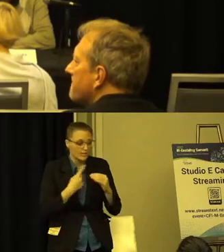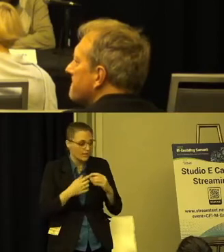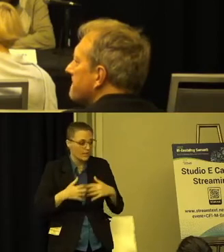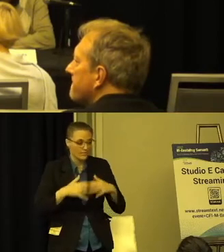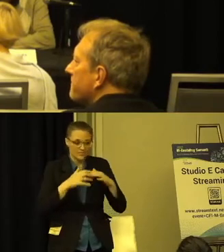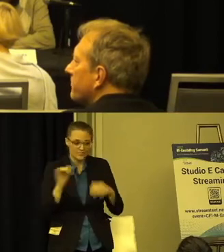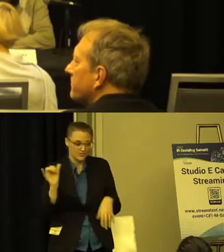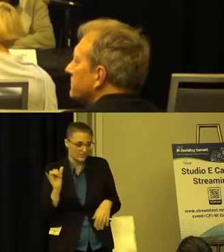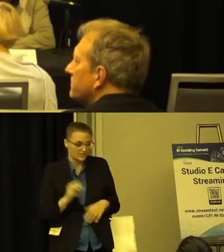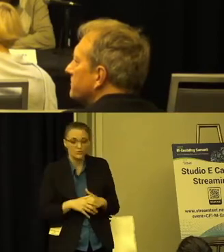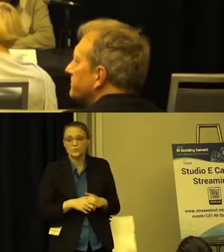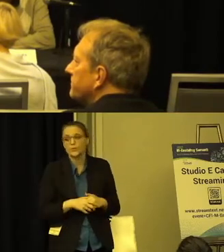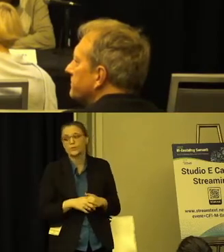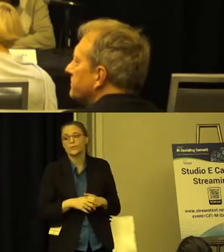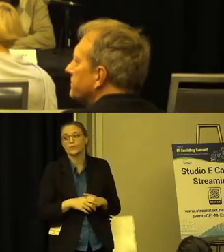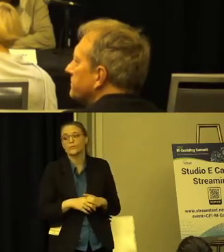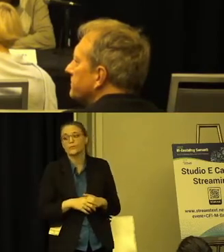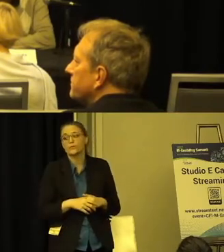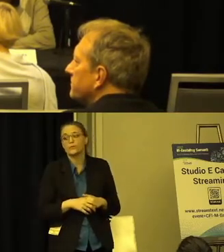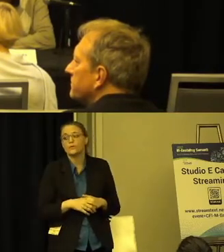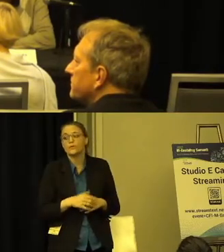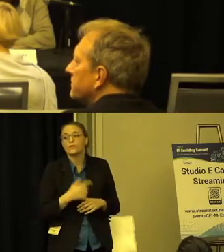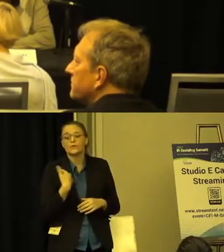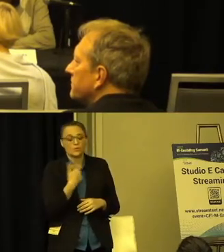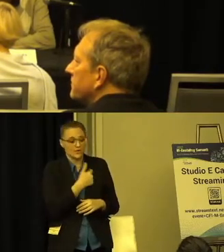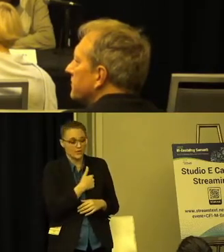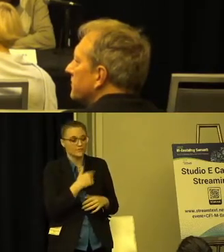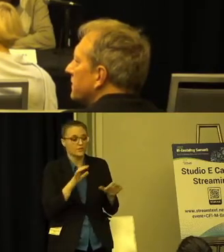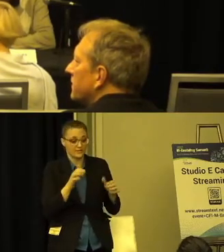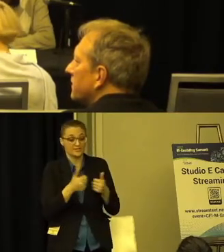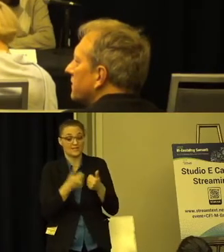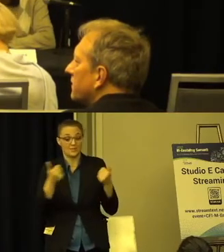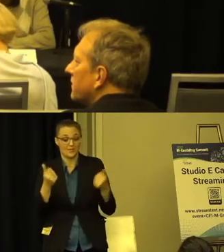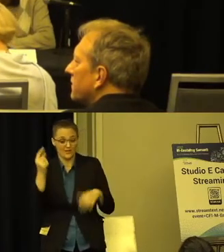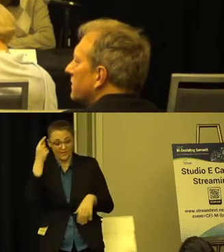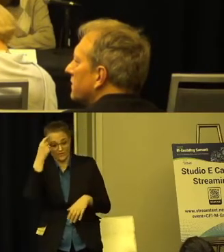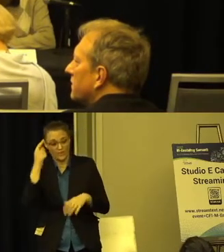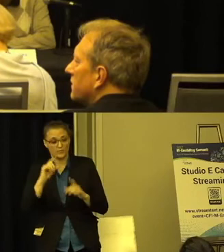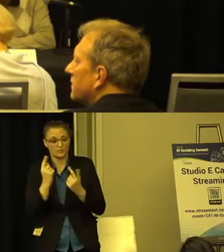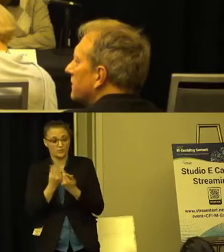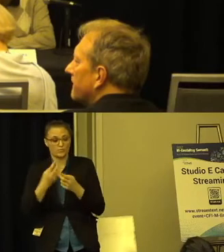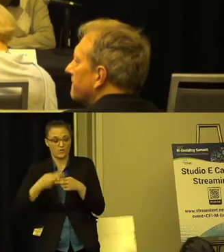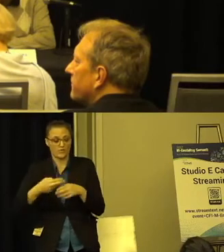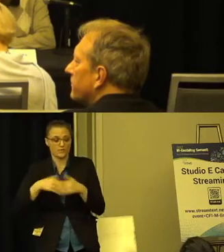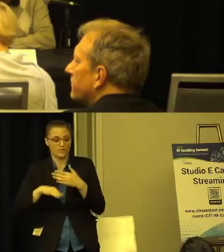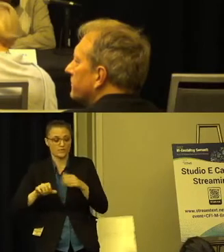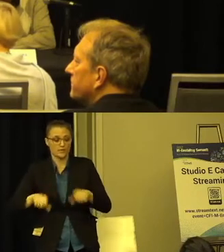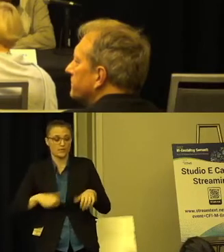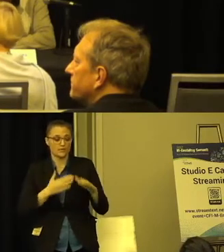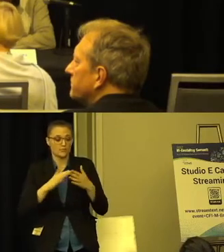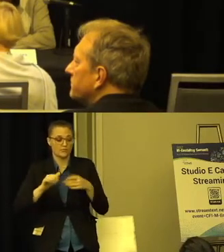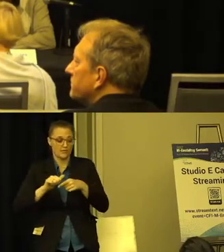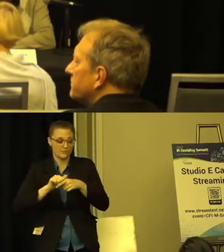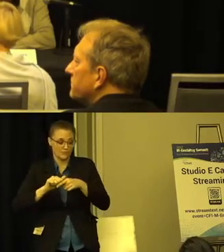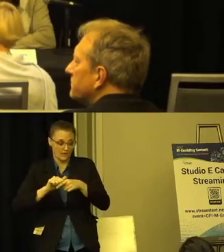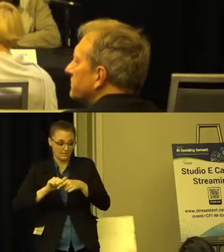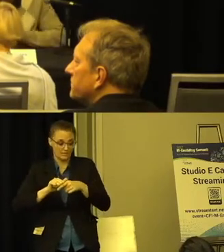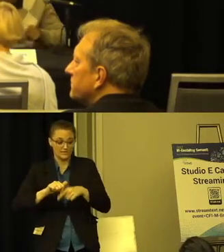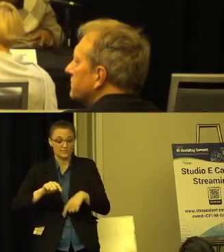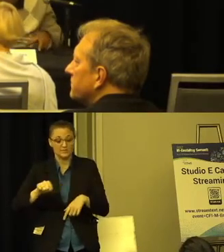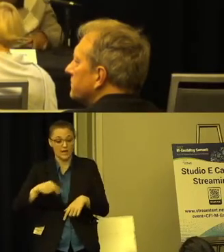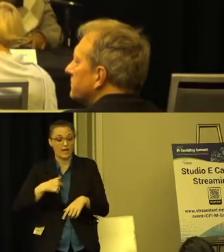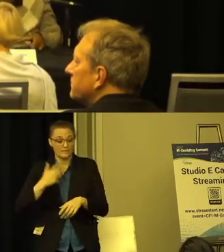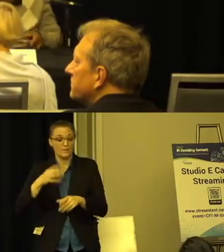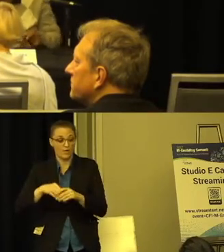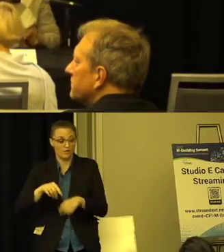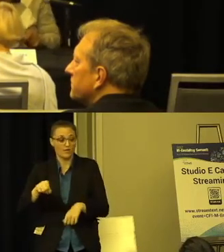implementation. And so those are things we've done separately in government. There's a group called the Accessibility Community of Practice, which I'm